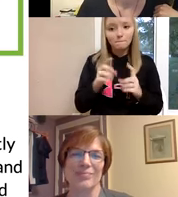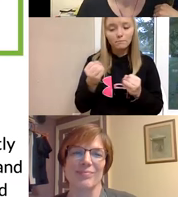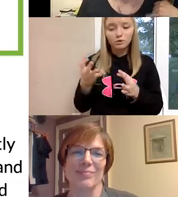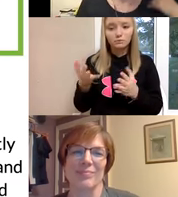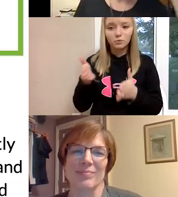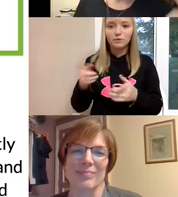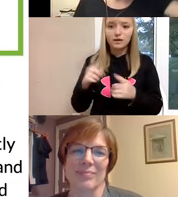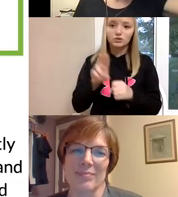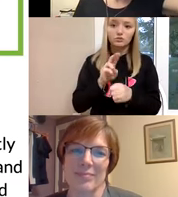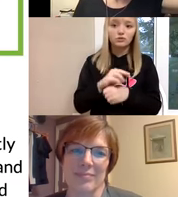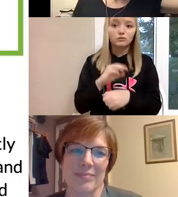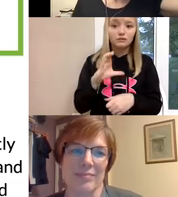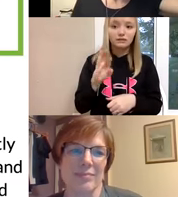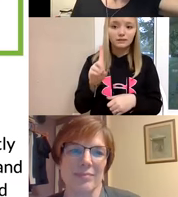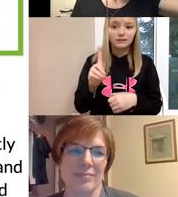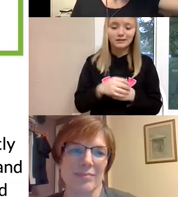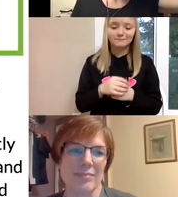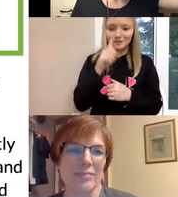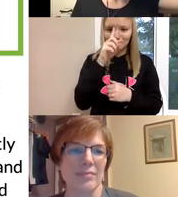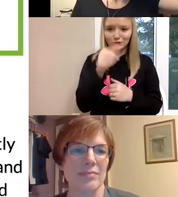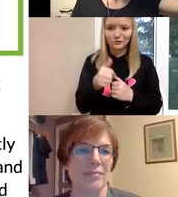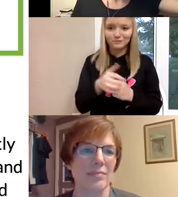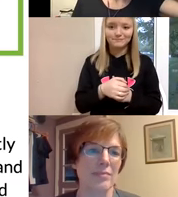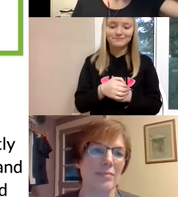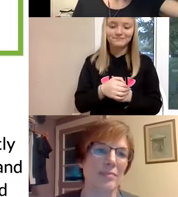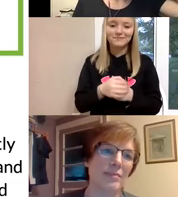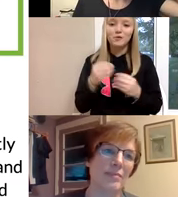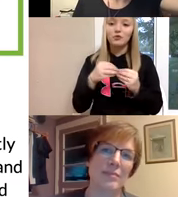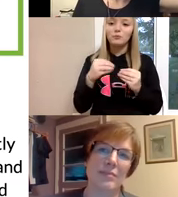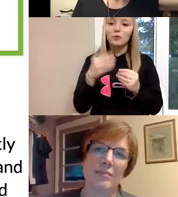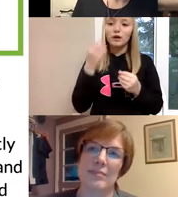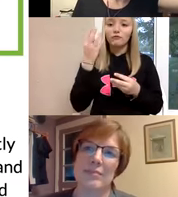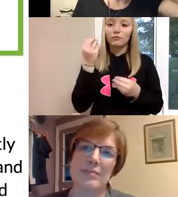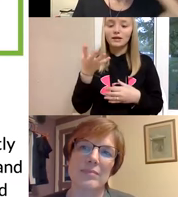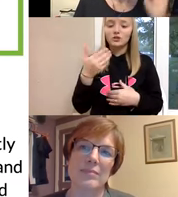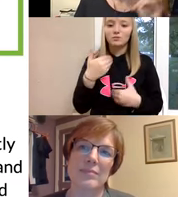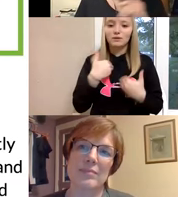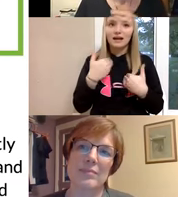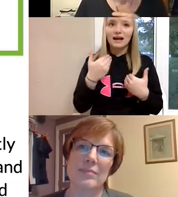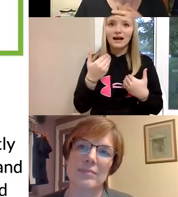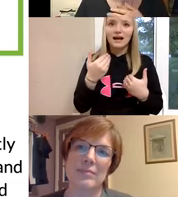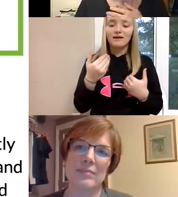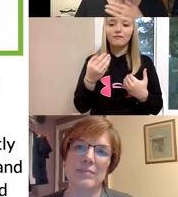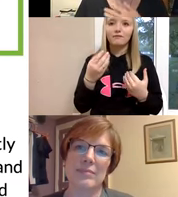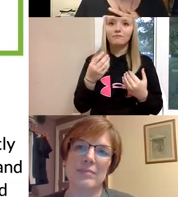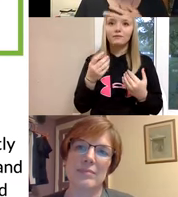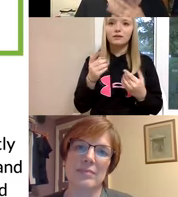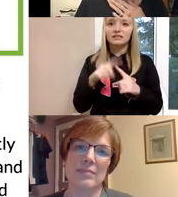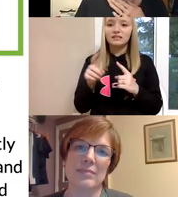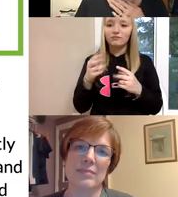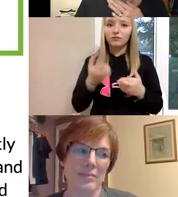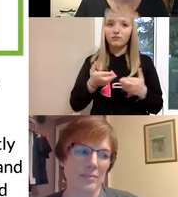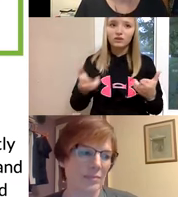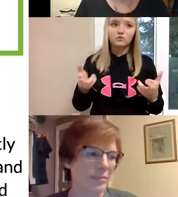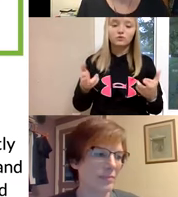So for more information, we have a couple of different resources. Cody Lynn